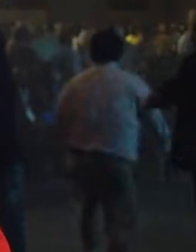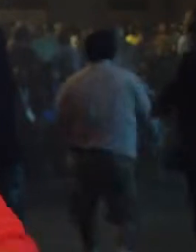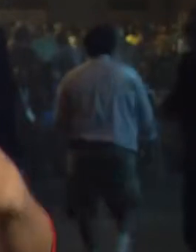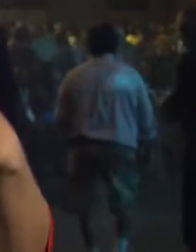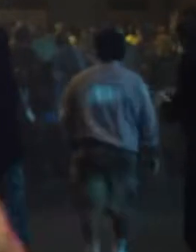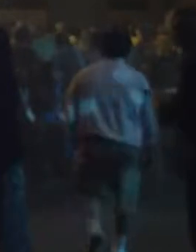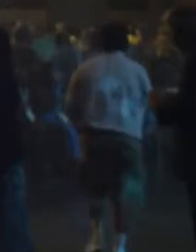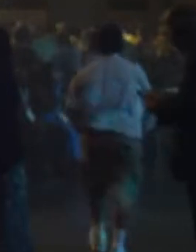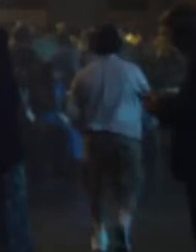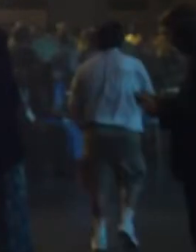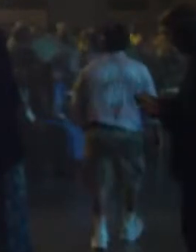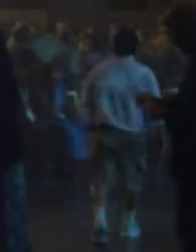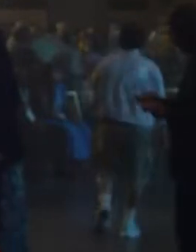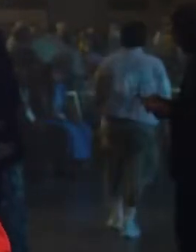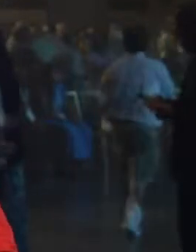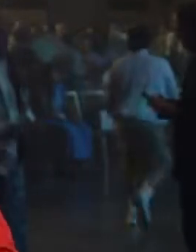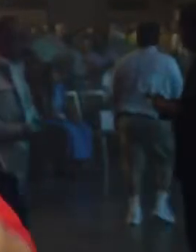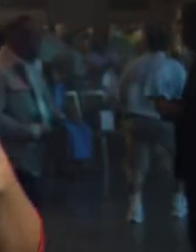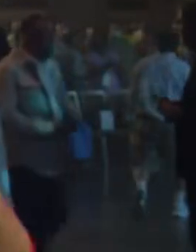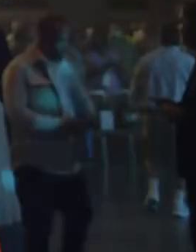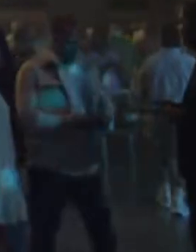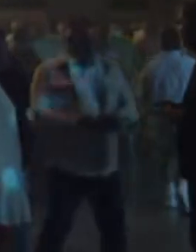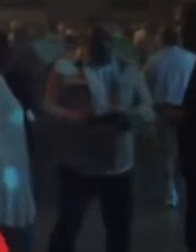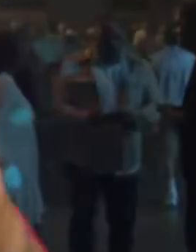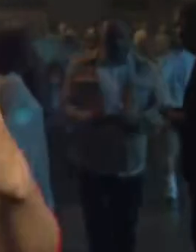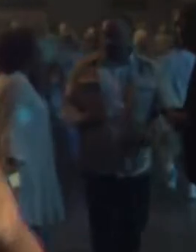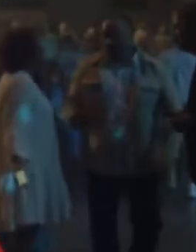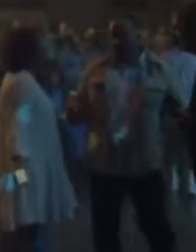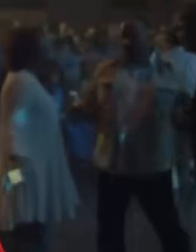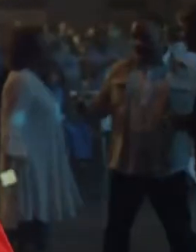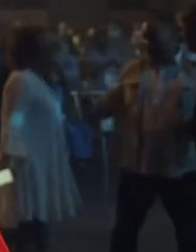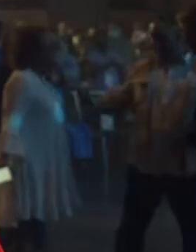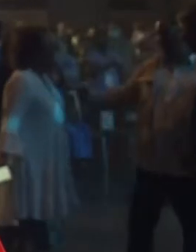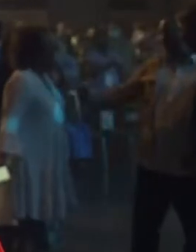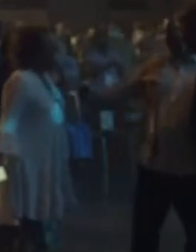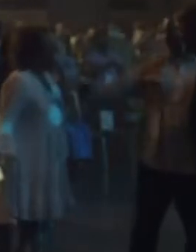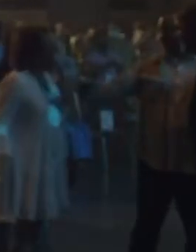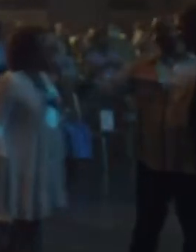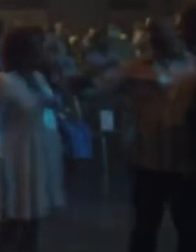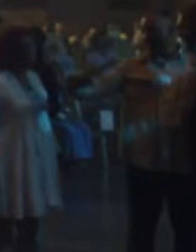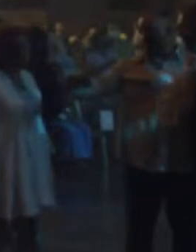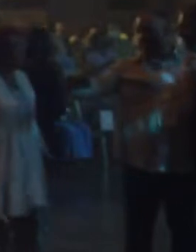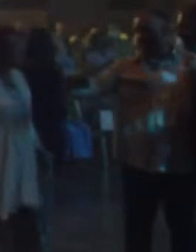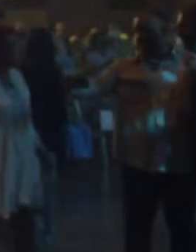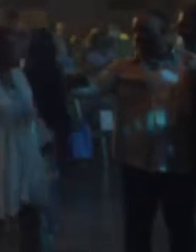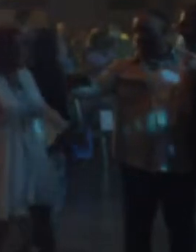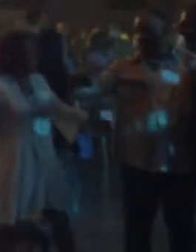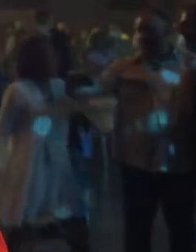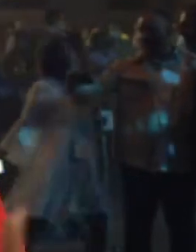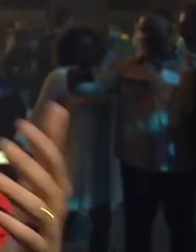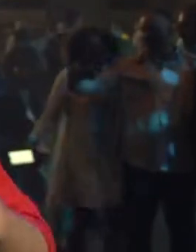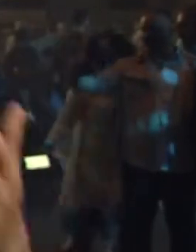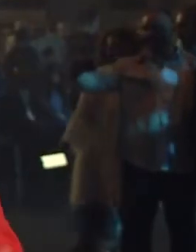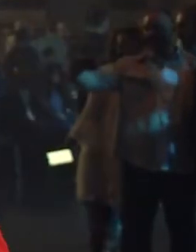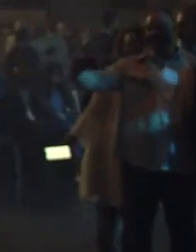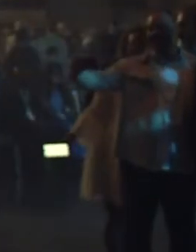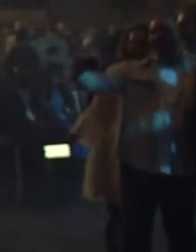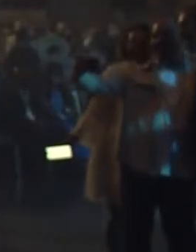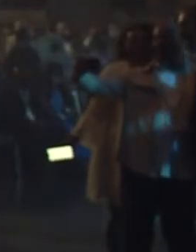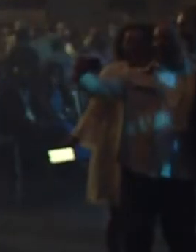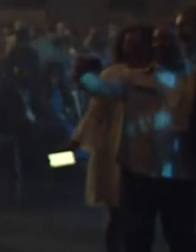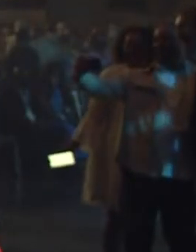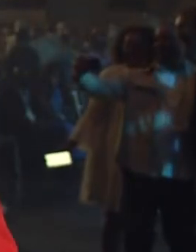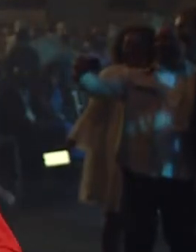Yeah, it's been awesome. So welcome to Sunday. It's the last day of the World Discipleship Summit. We've had a little bit of